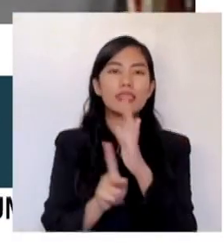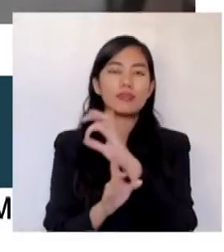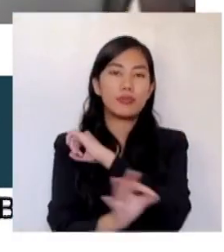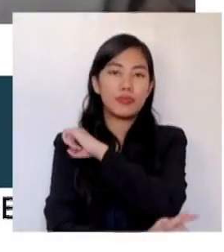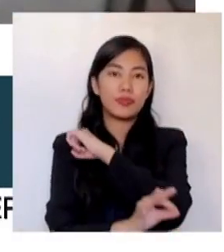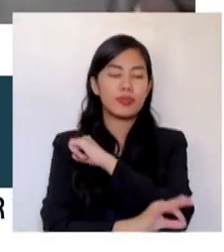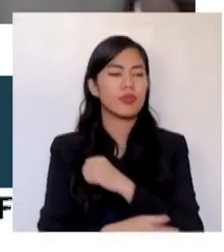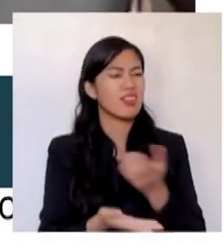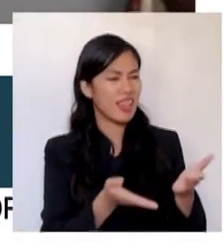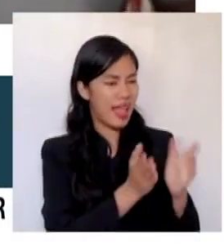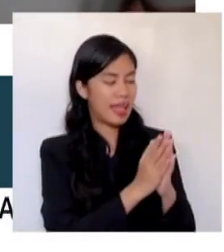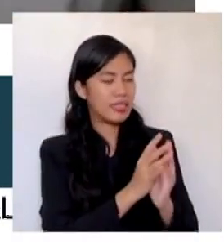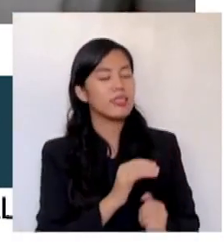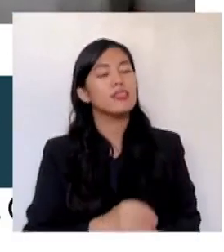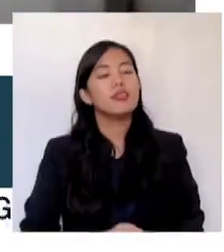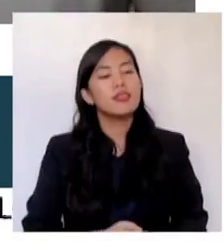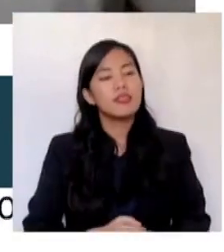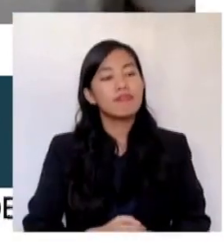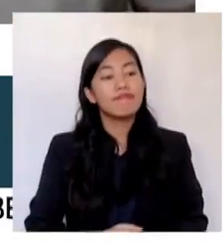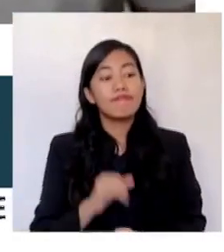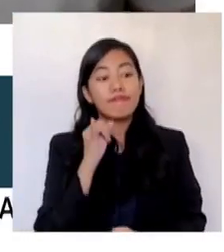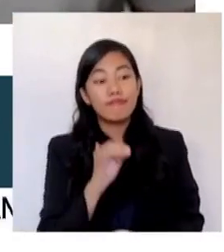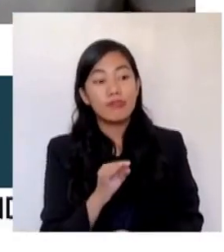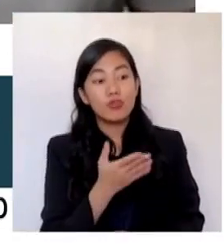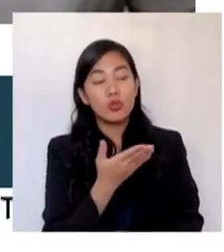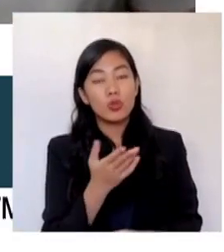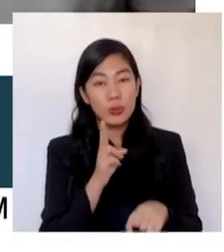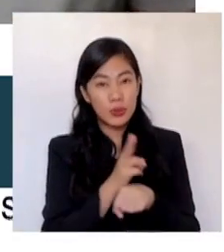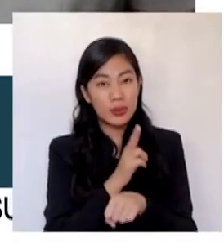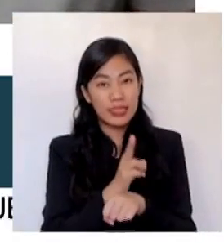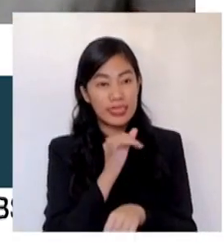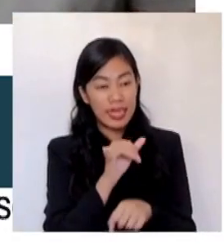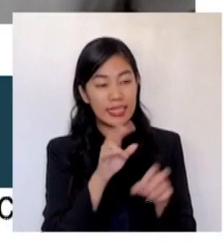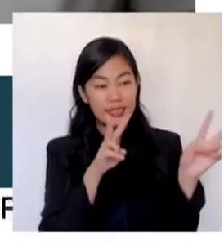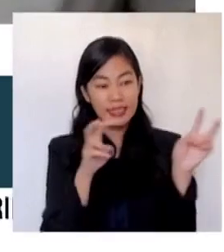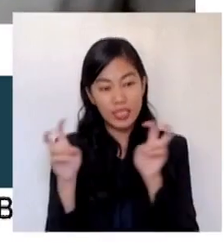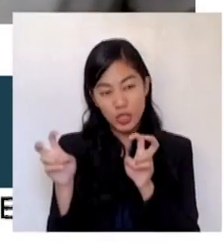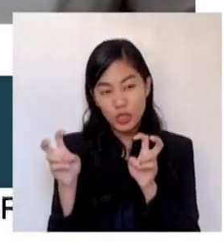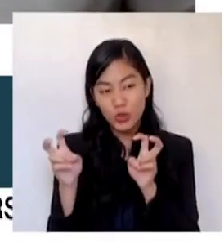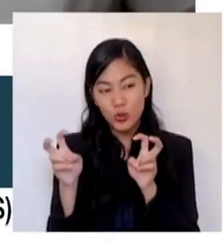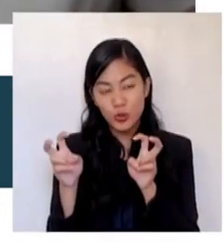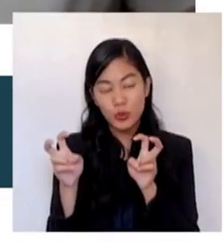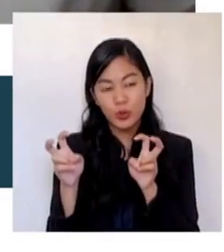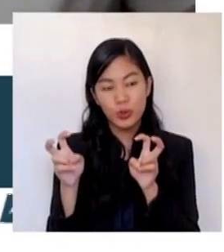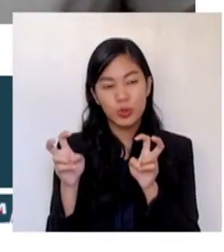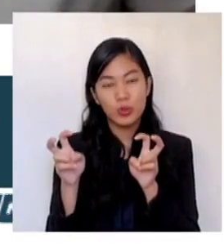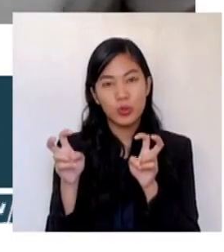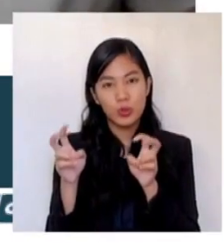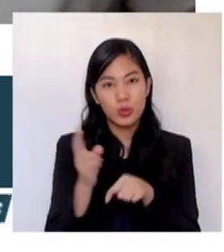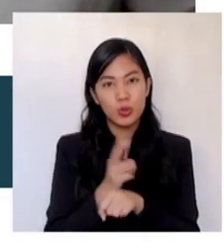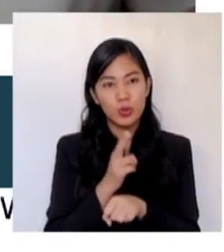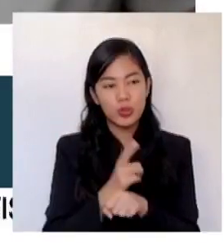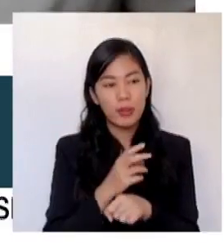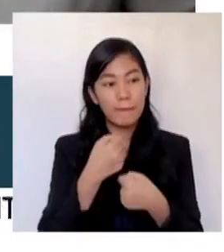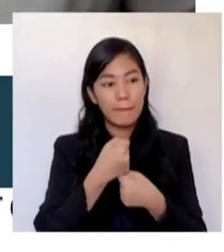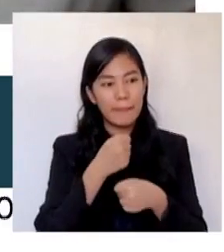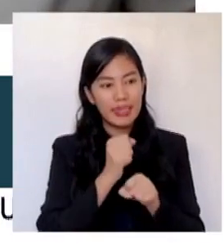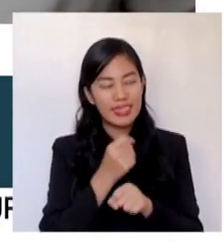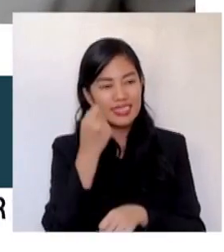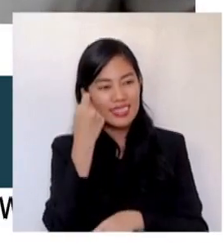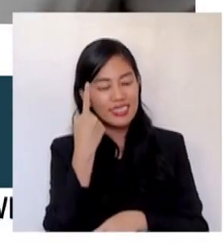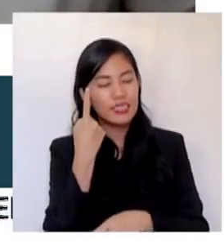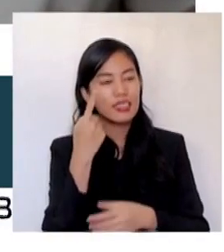that if you use these issues sort of as a pathway to make them understand the broader context